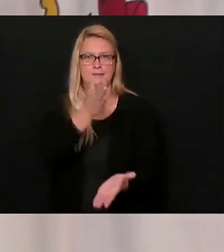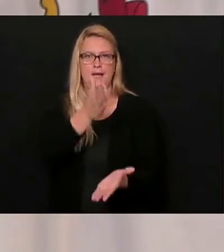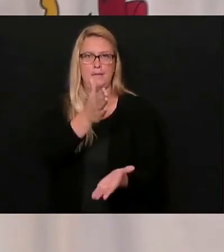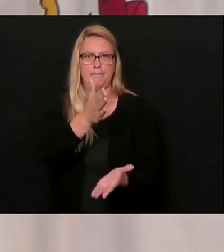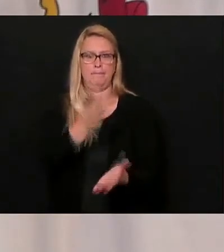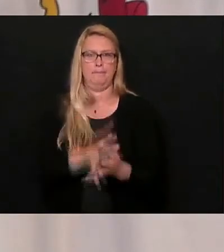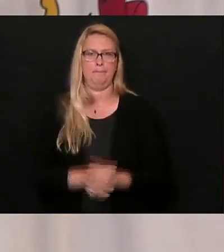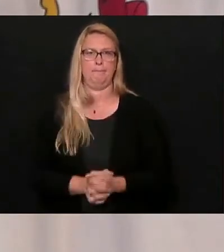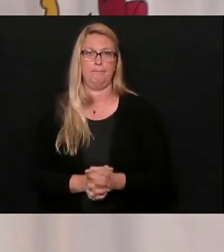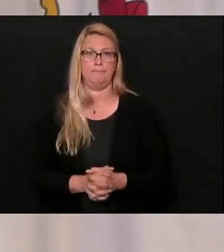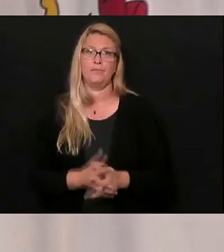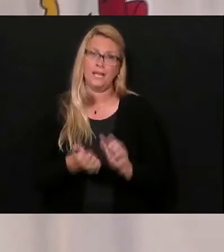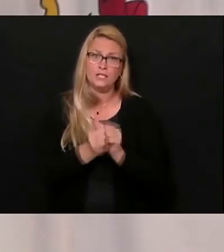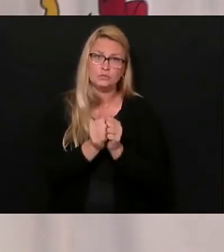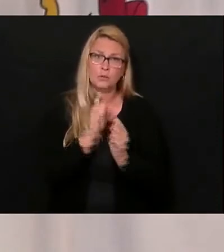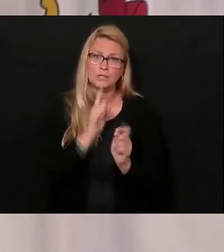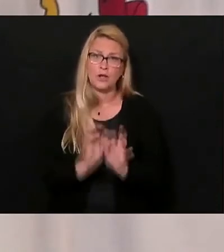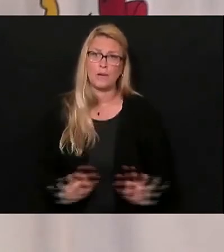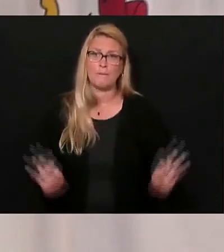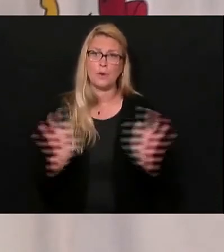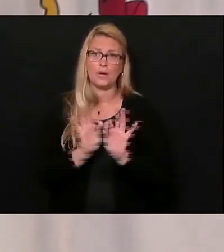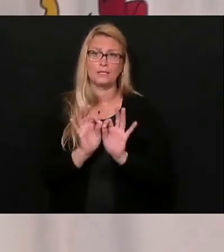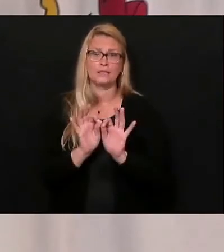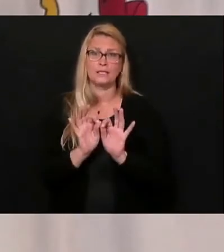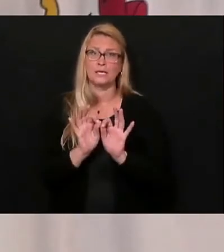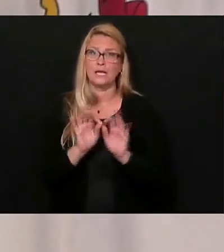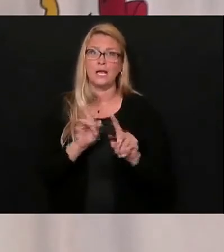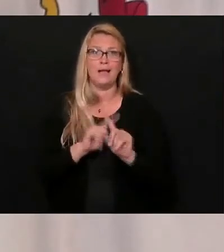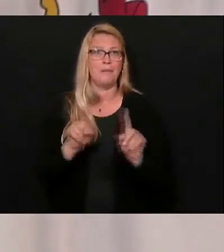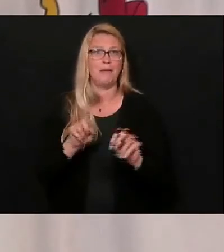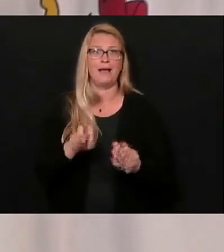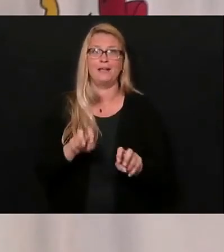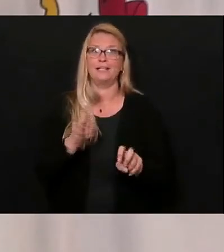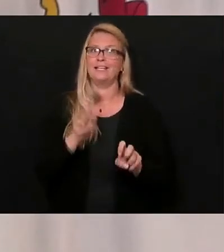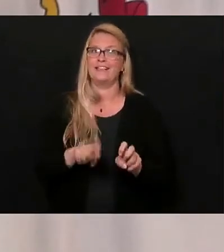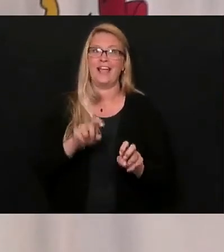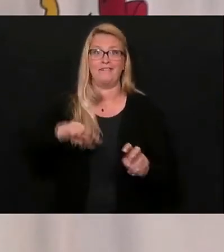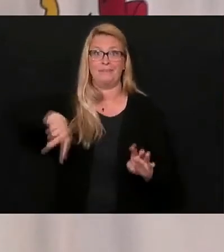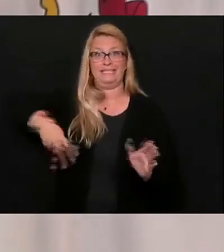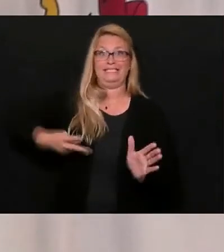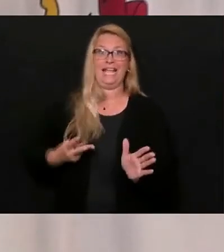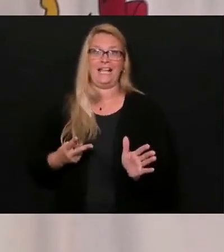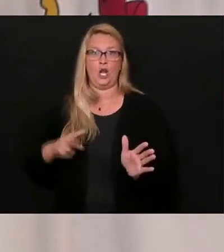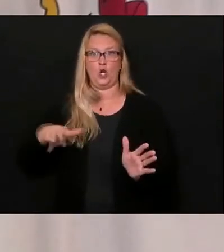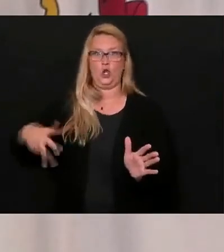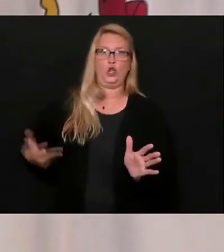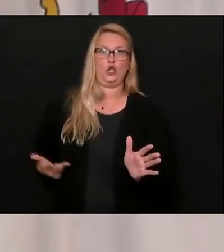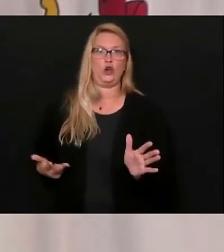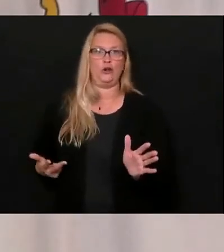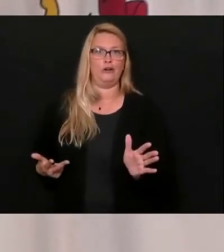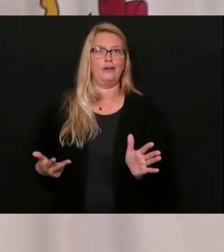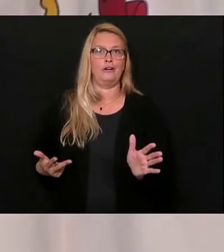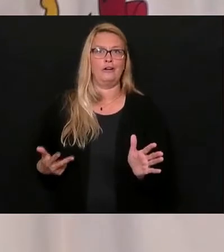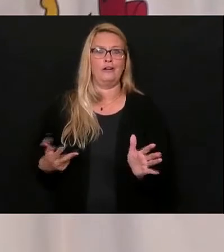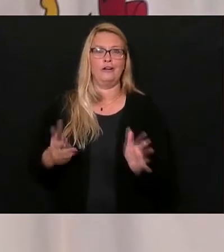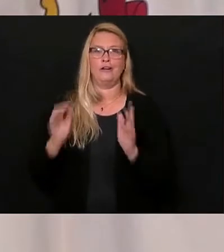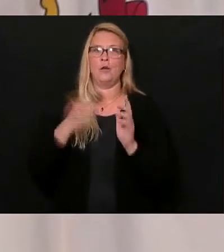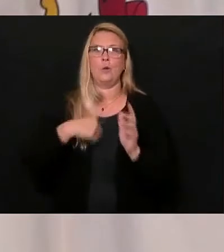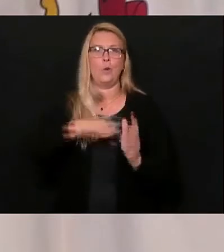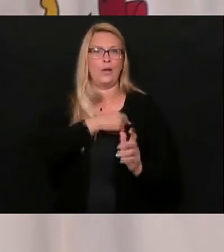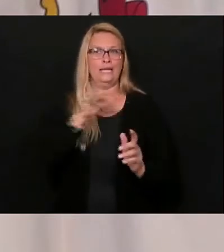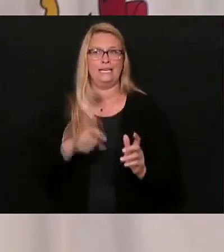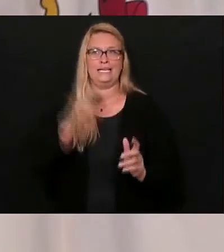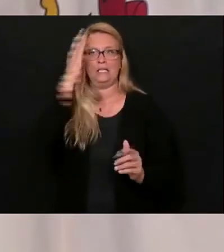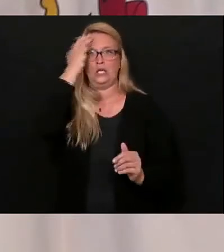I know our sports are really important, but they've got to take a back seat to this situation that we're in. We've got to all